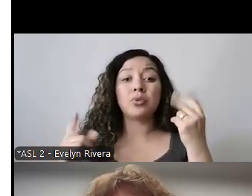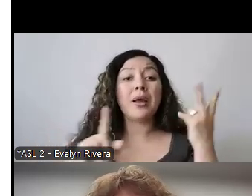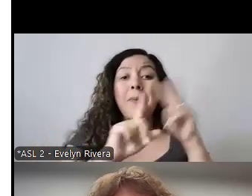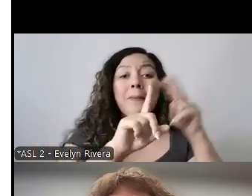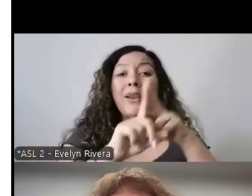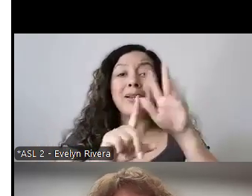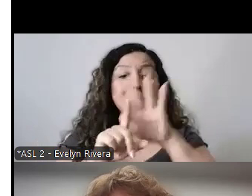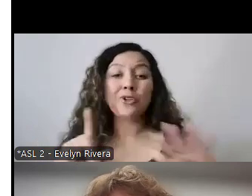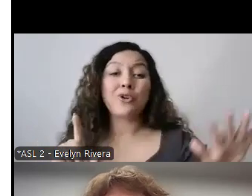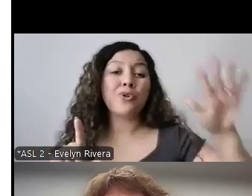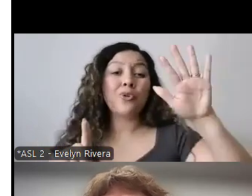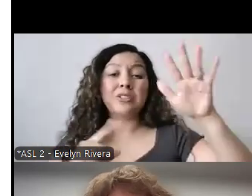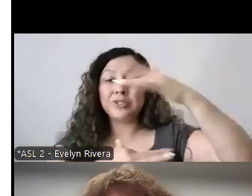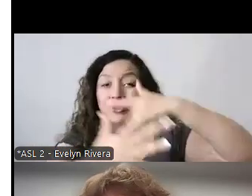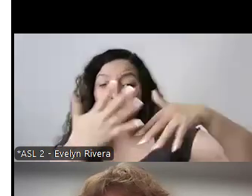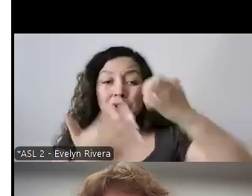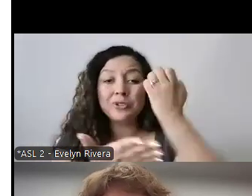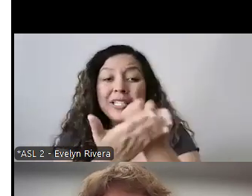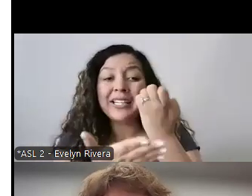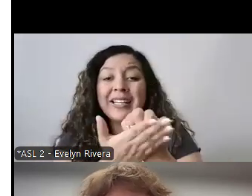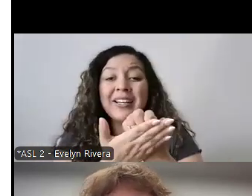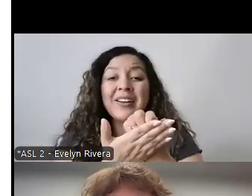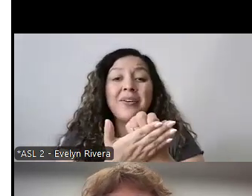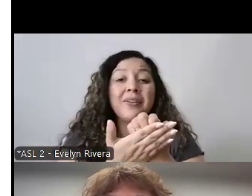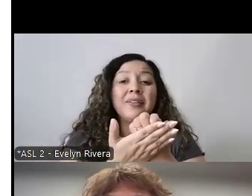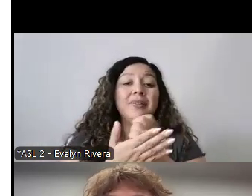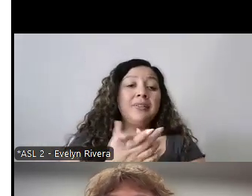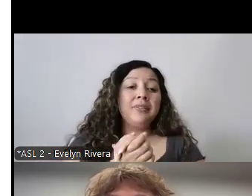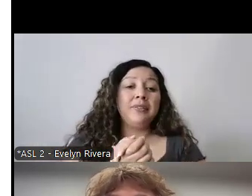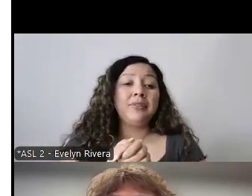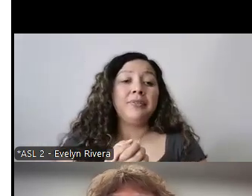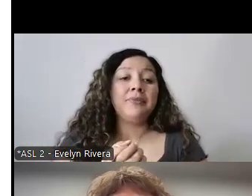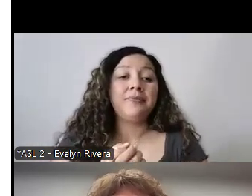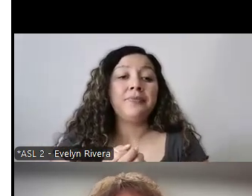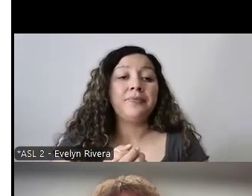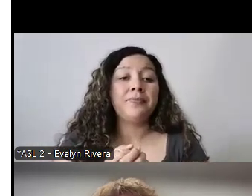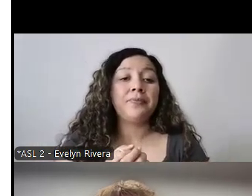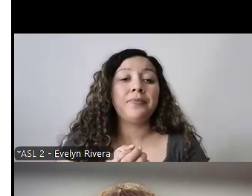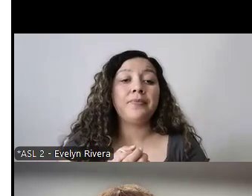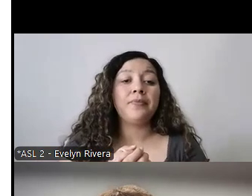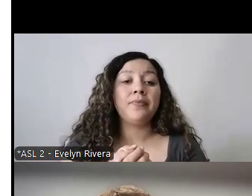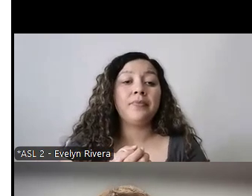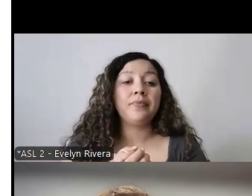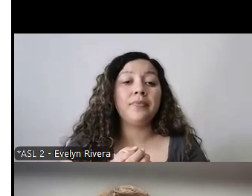socioeconomic status, across races and ethnicities. And